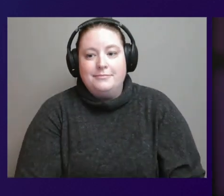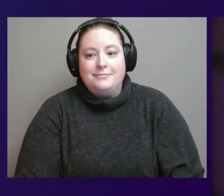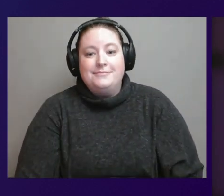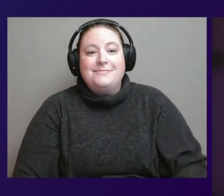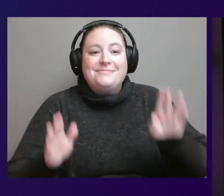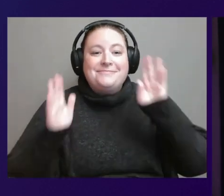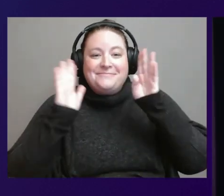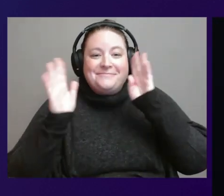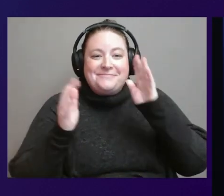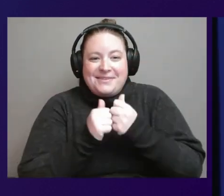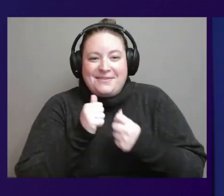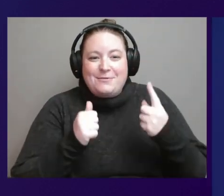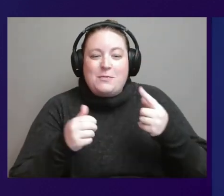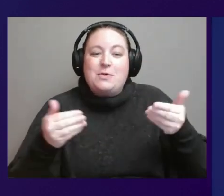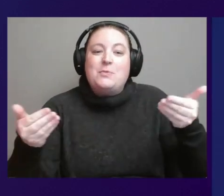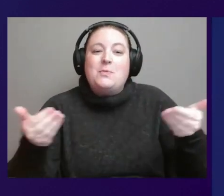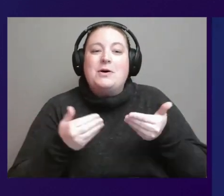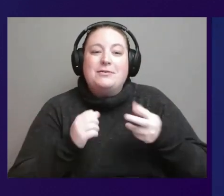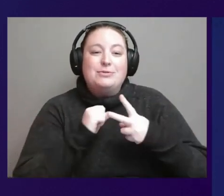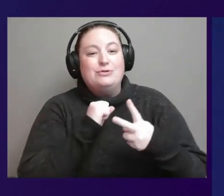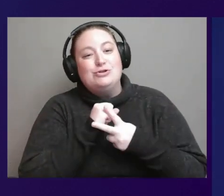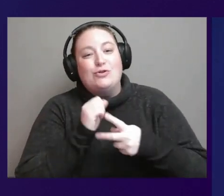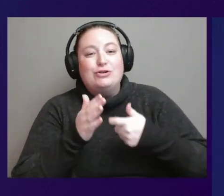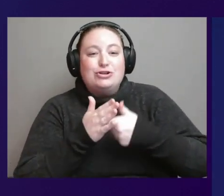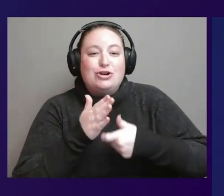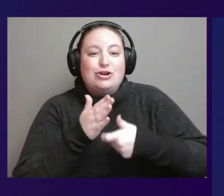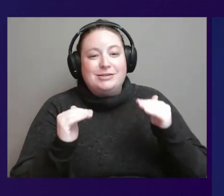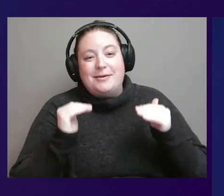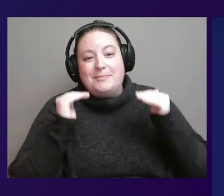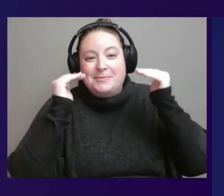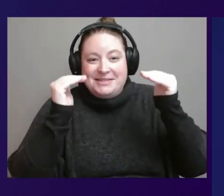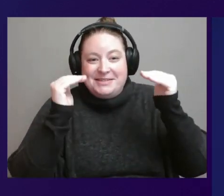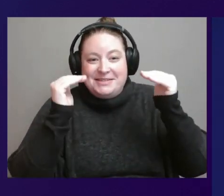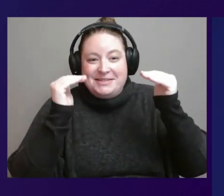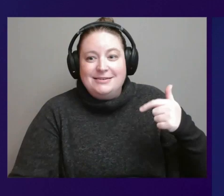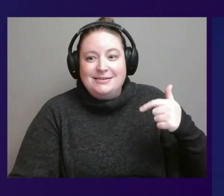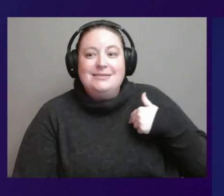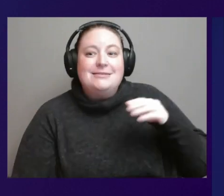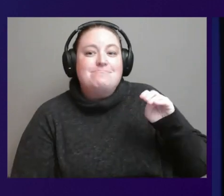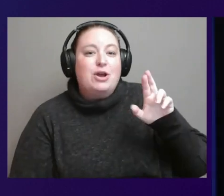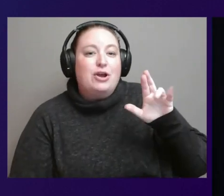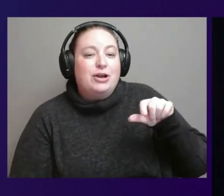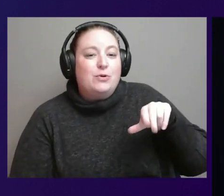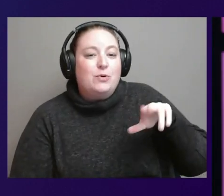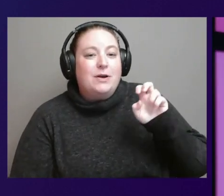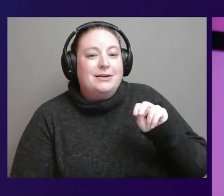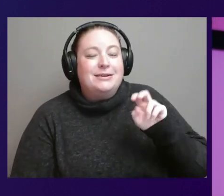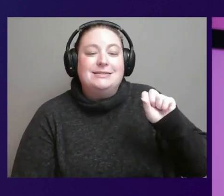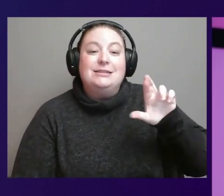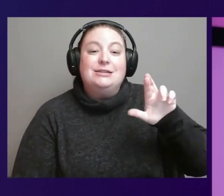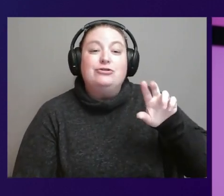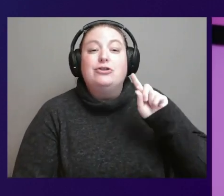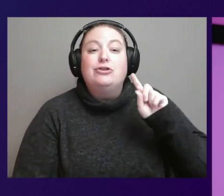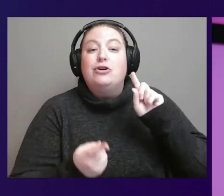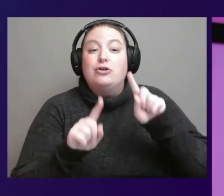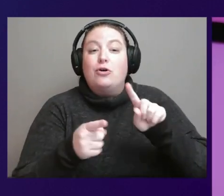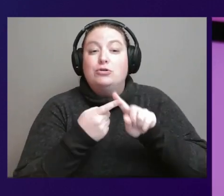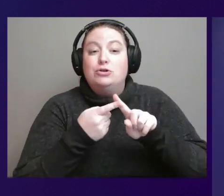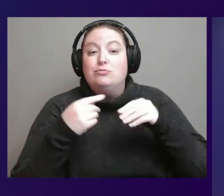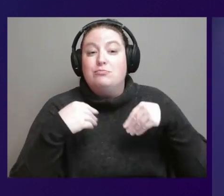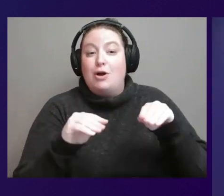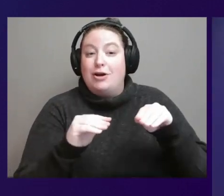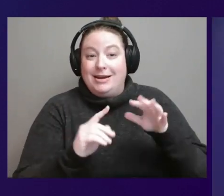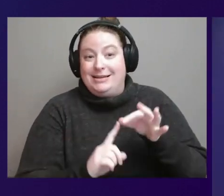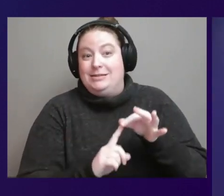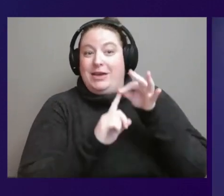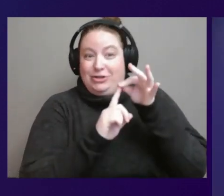Hi, everyone. Welcome to Storage Cost Optimization. I'm Mary Quinn, Senior Go-to-Market Specialist for Amazon S3. Hi,